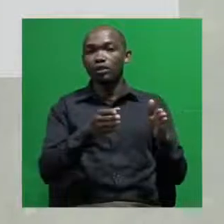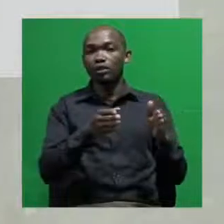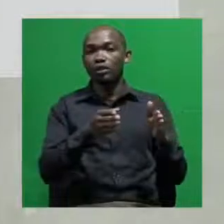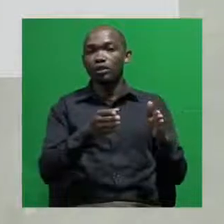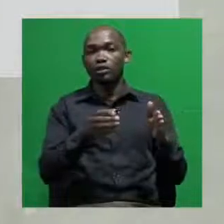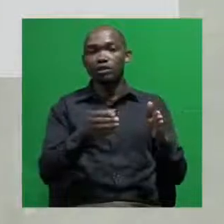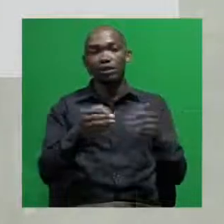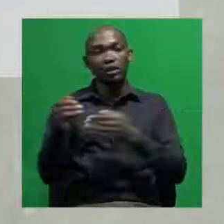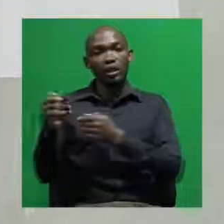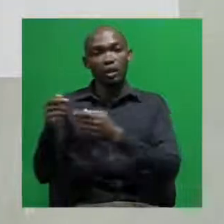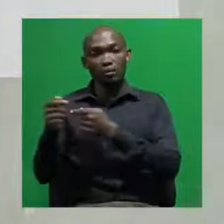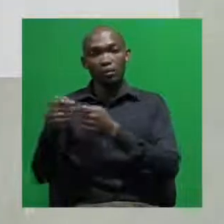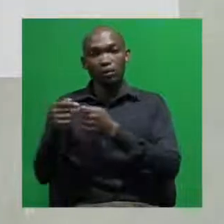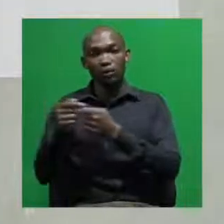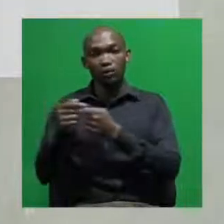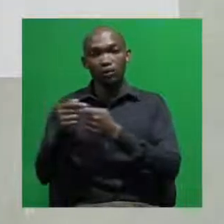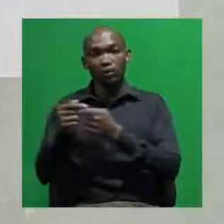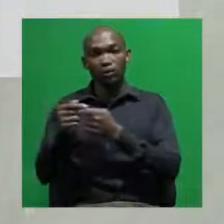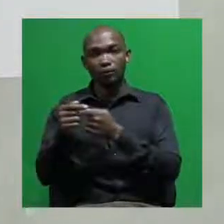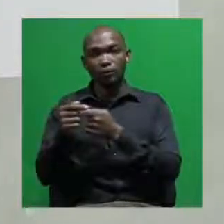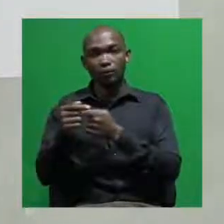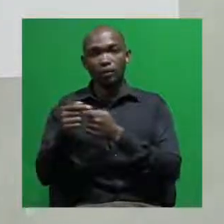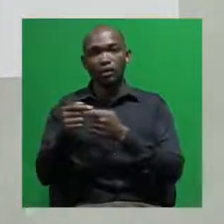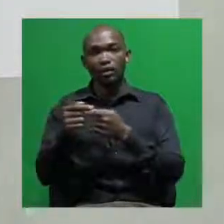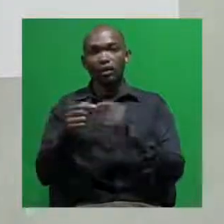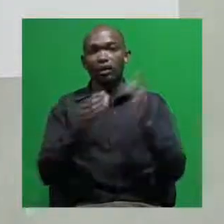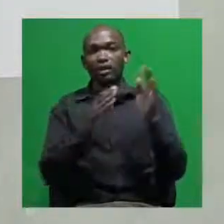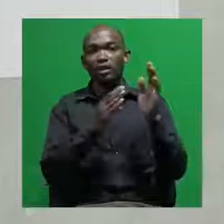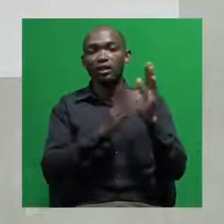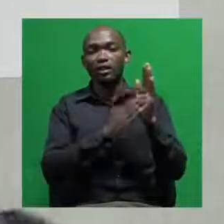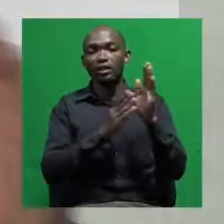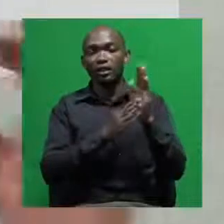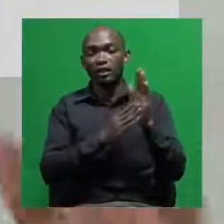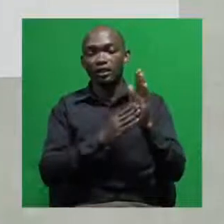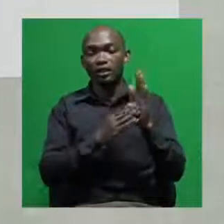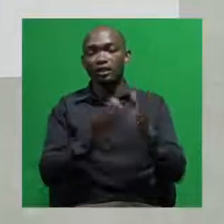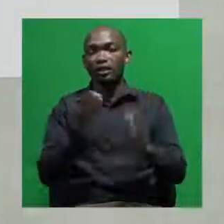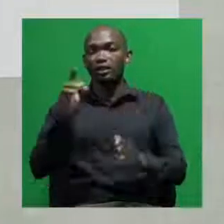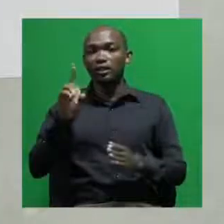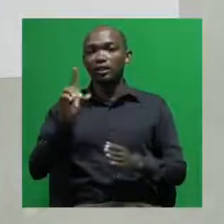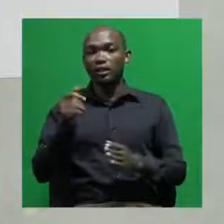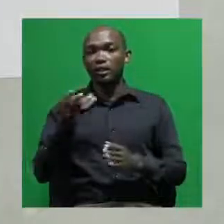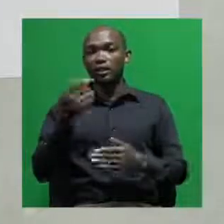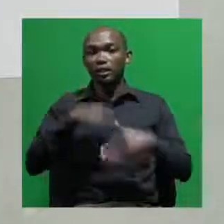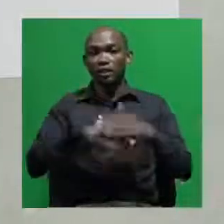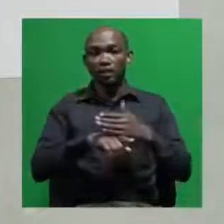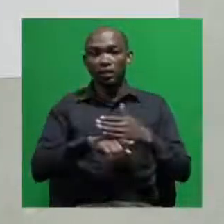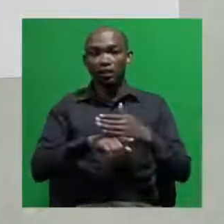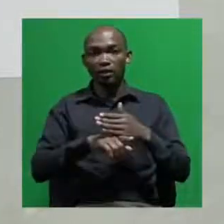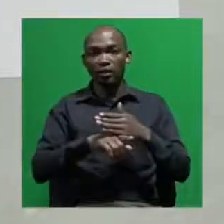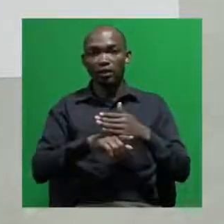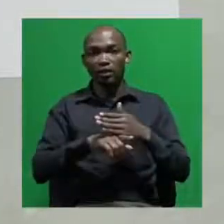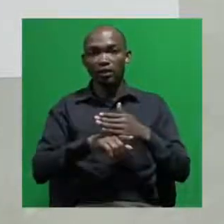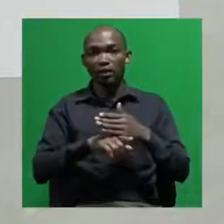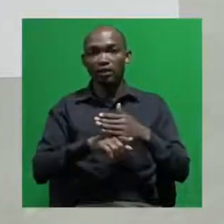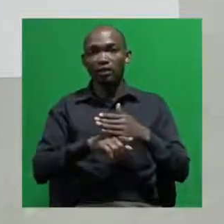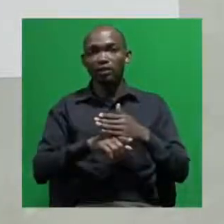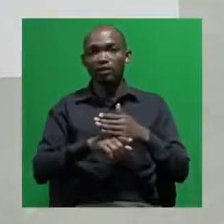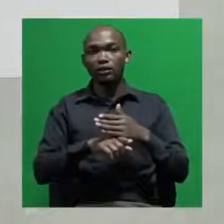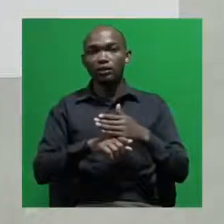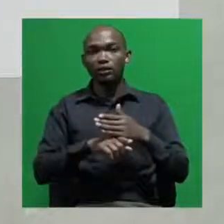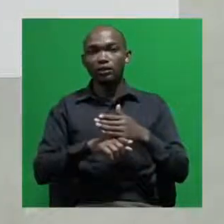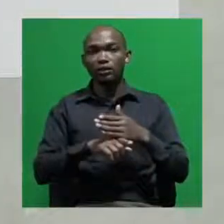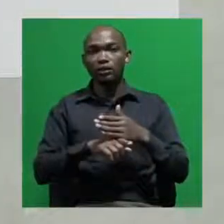25 degrees centigrade. So this will be the temperature of our classroom. Be